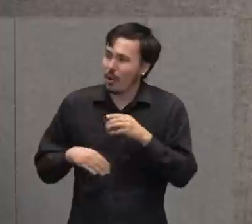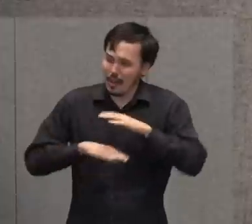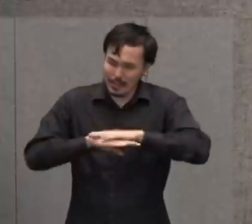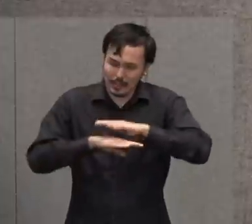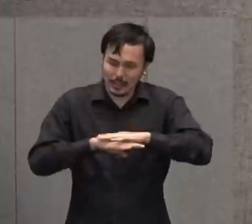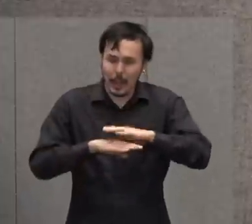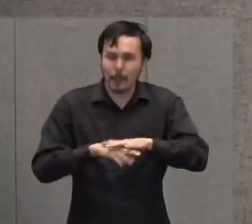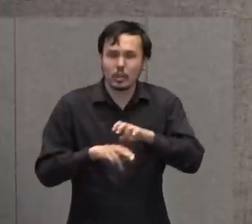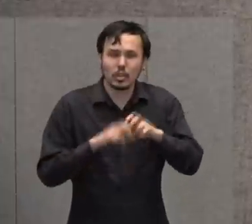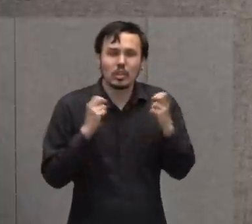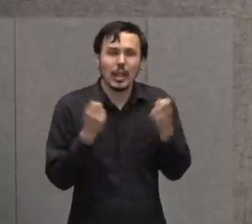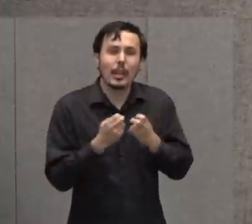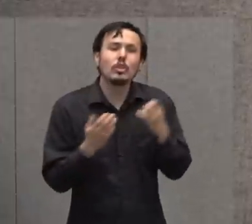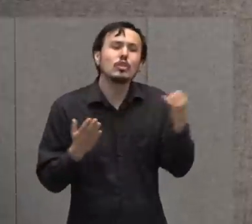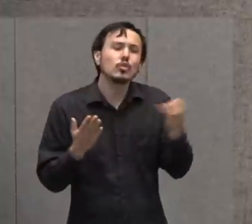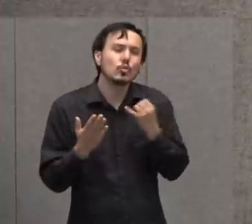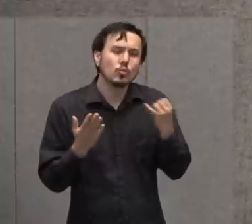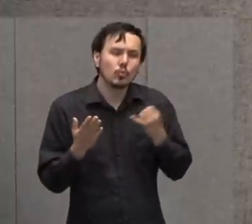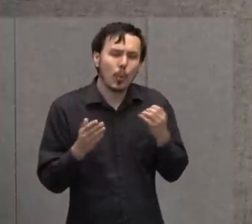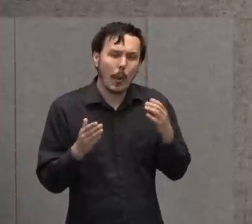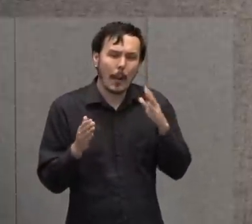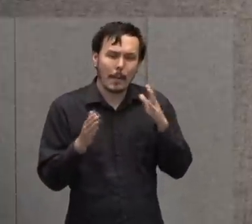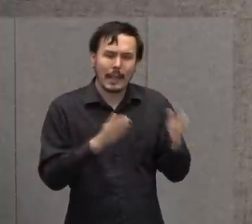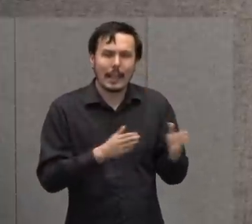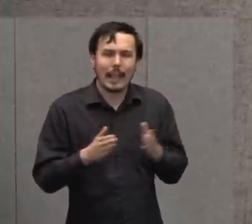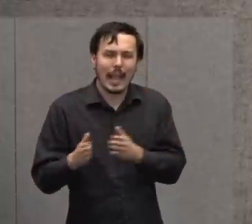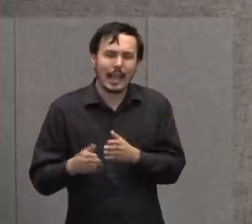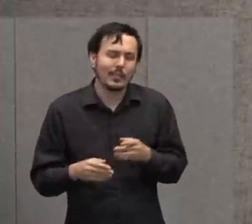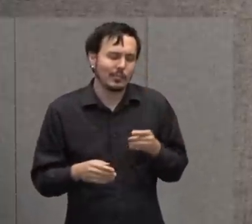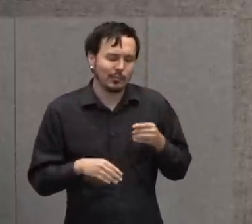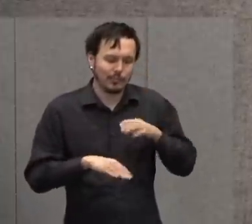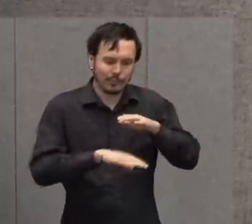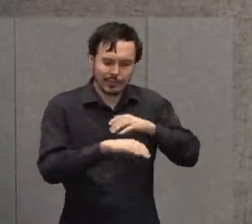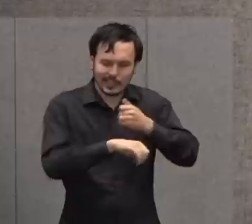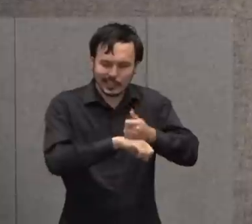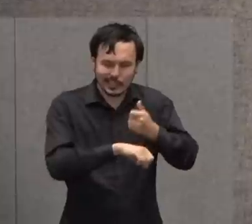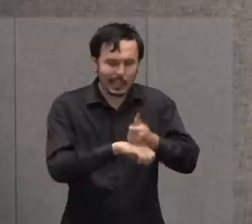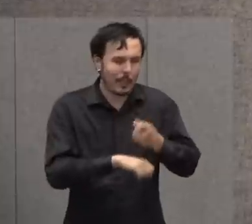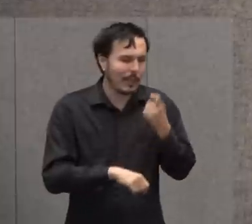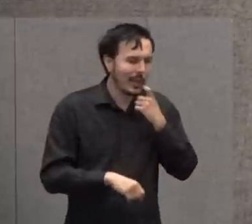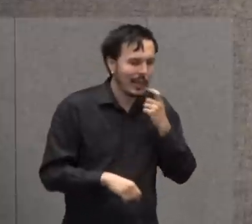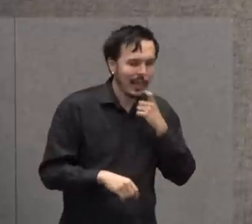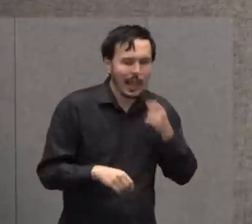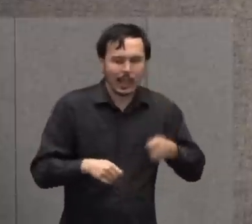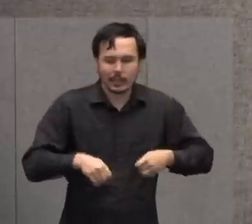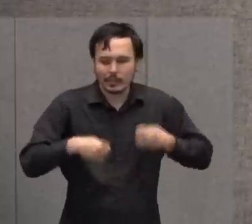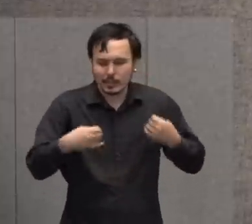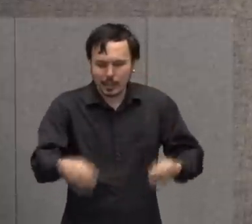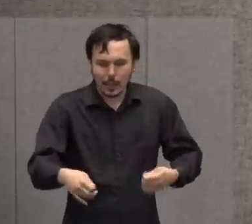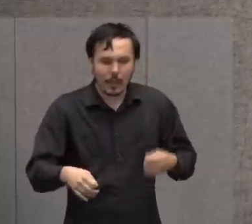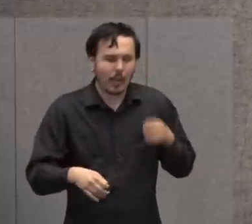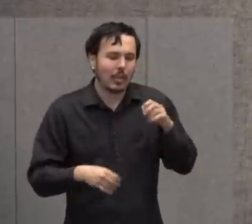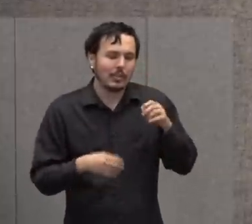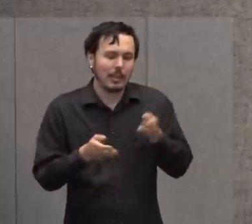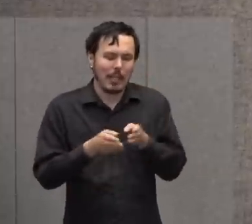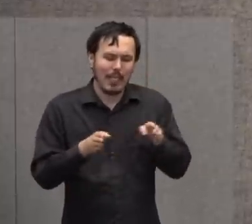plan. She got out the dishes, the silverware, the glasses, the tablecloths, and some vases.